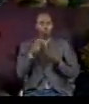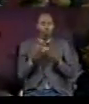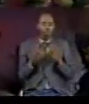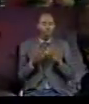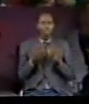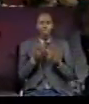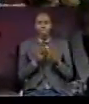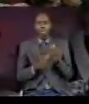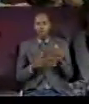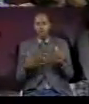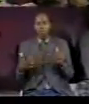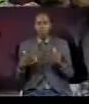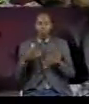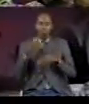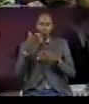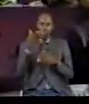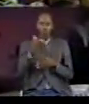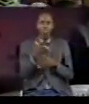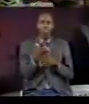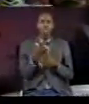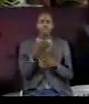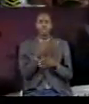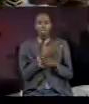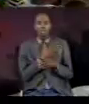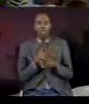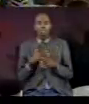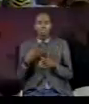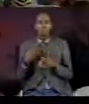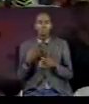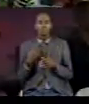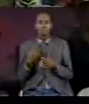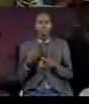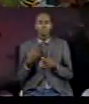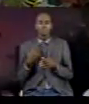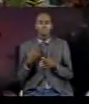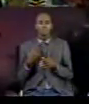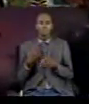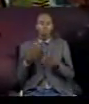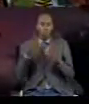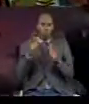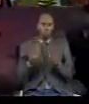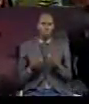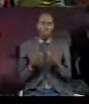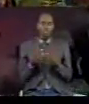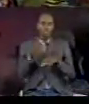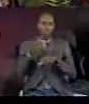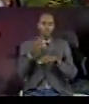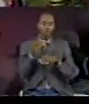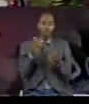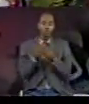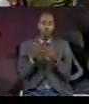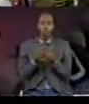via SMS or WhatsApp to this number I'm going to call to you now,